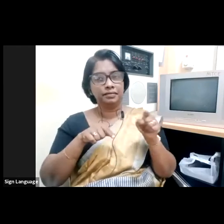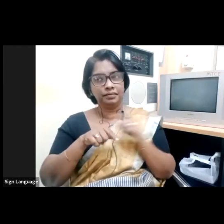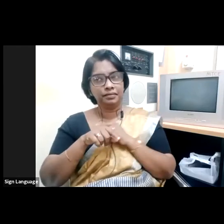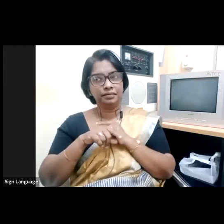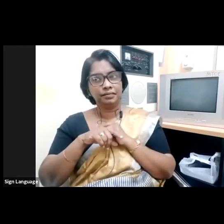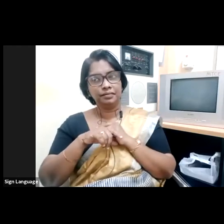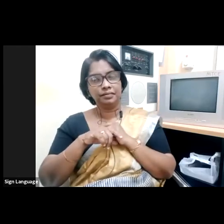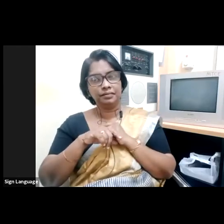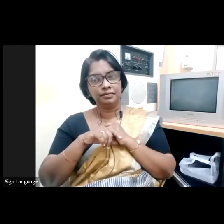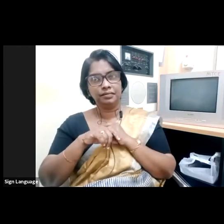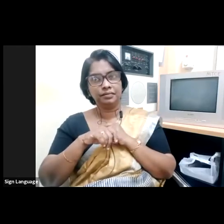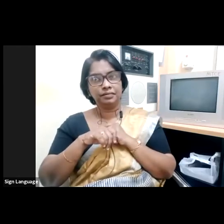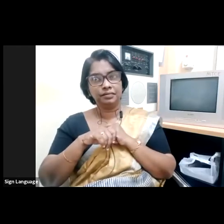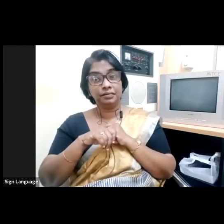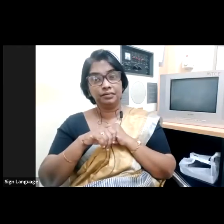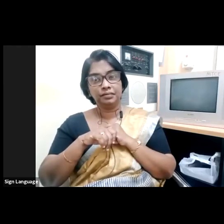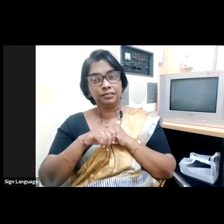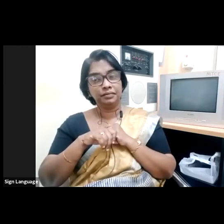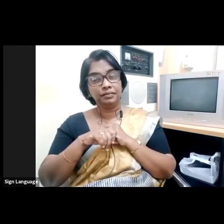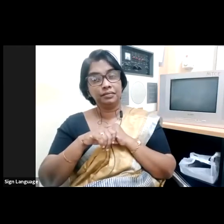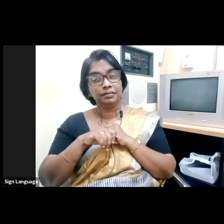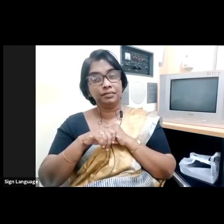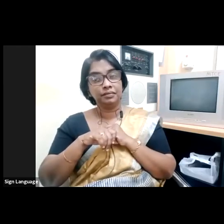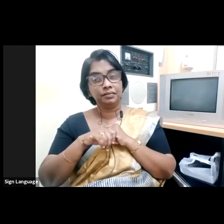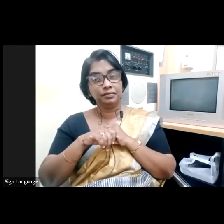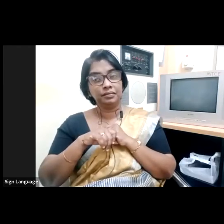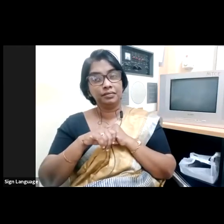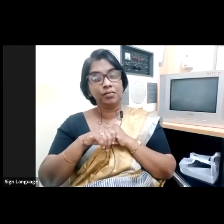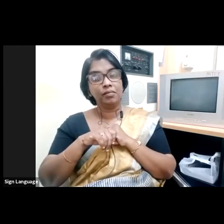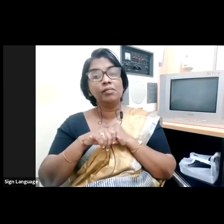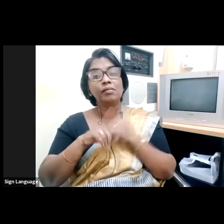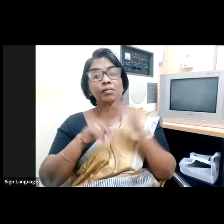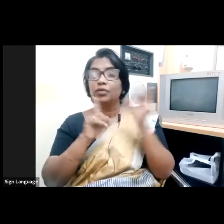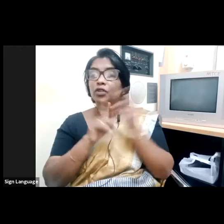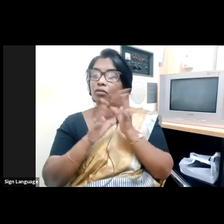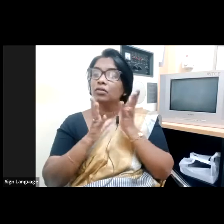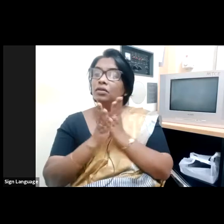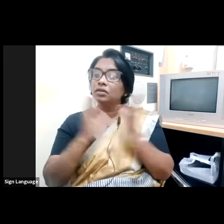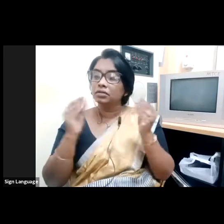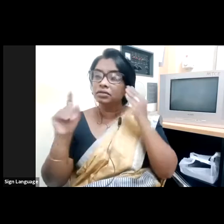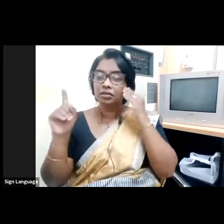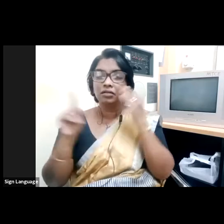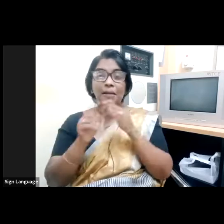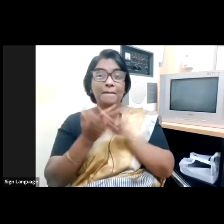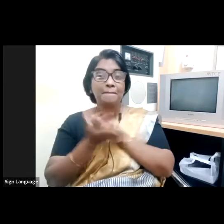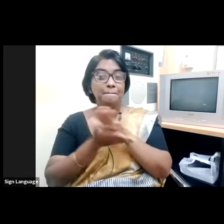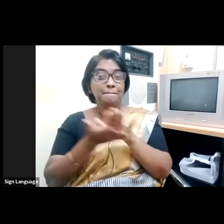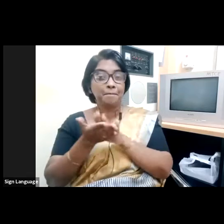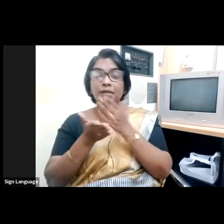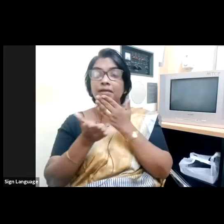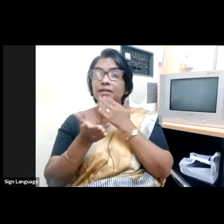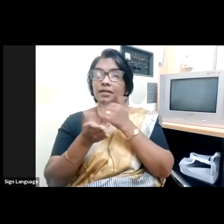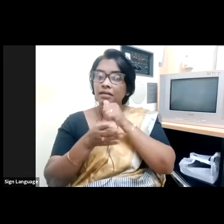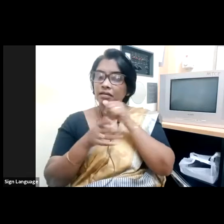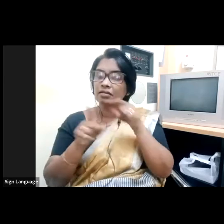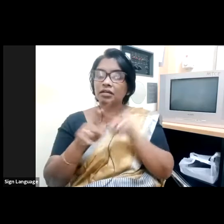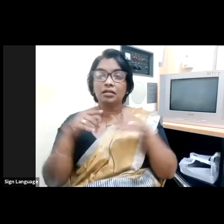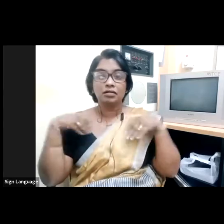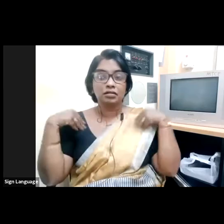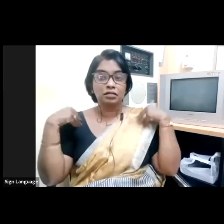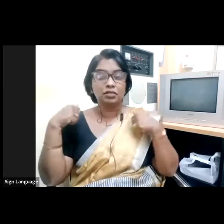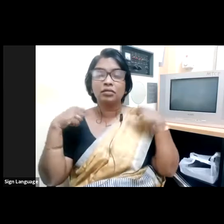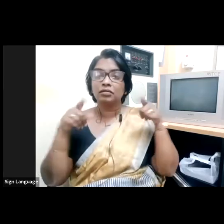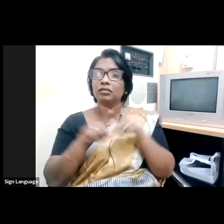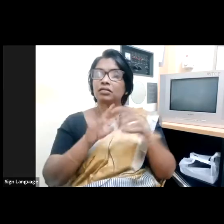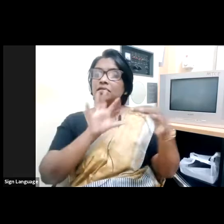SDGs like no poverty or clean water and sanitization, like Pilar talked about as well. Of course,